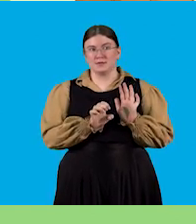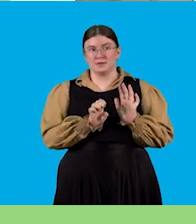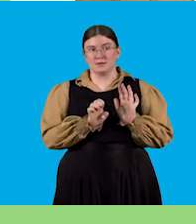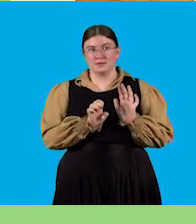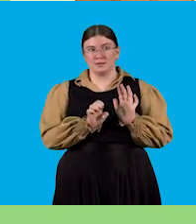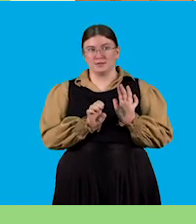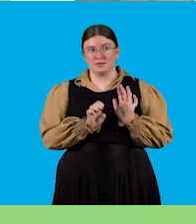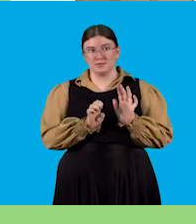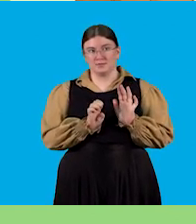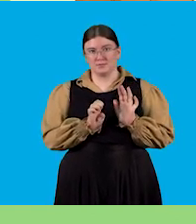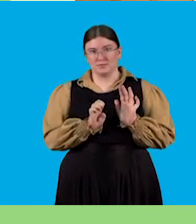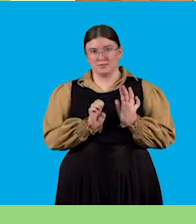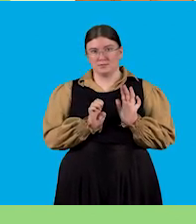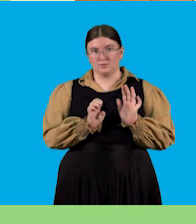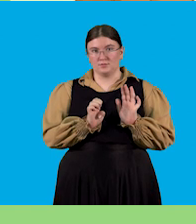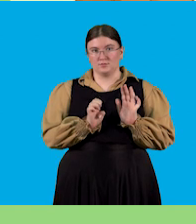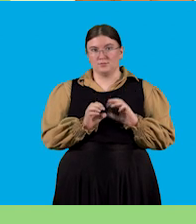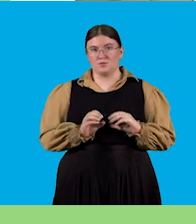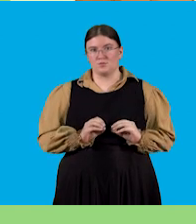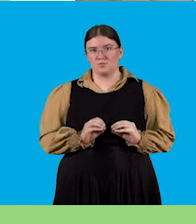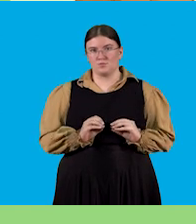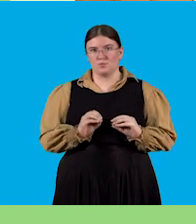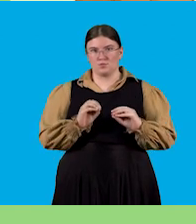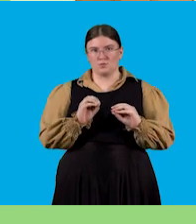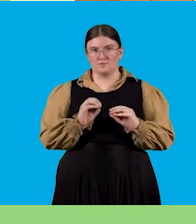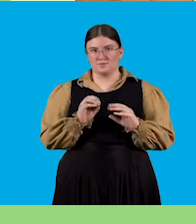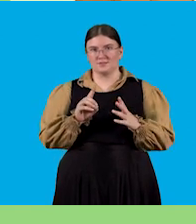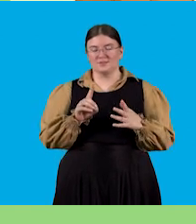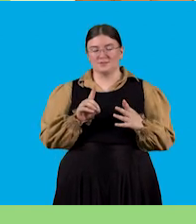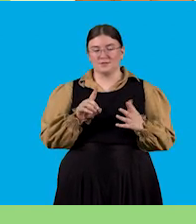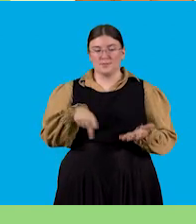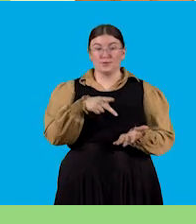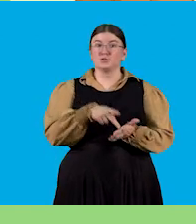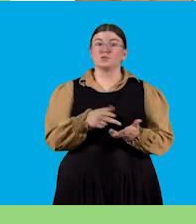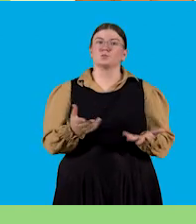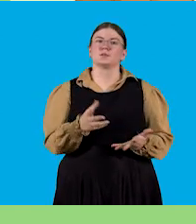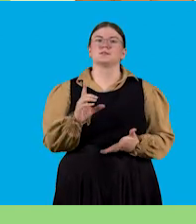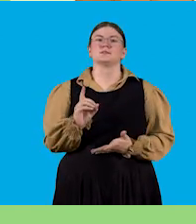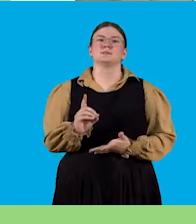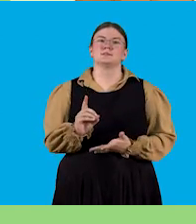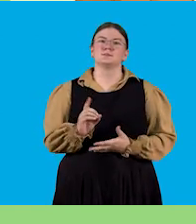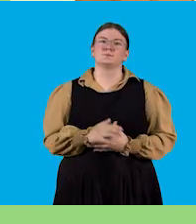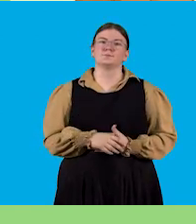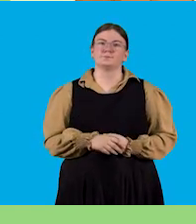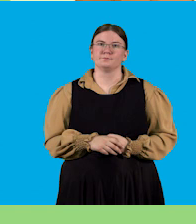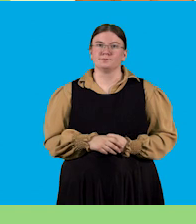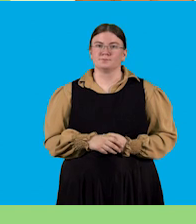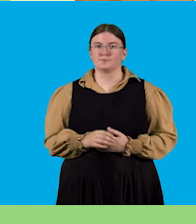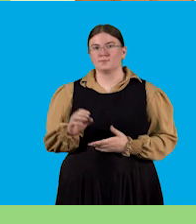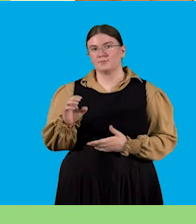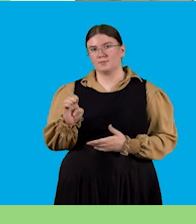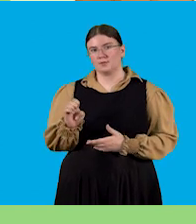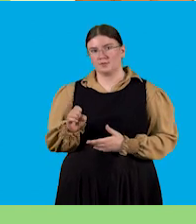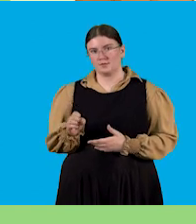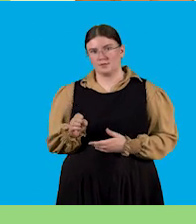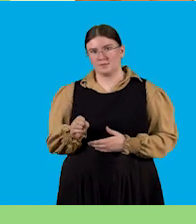there is E there, is moved to the position D. So